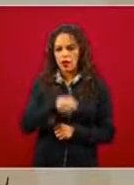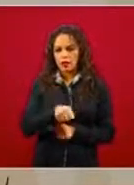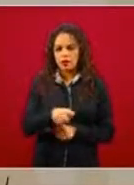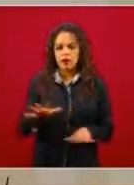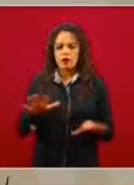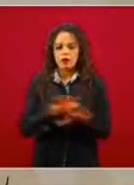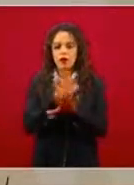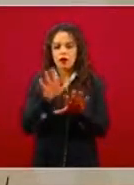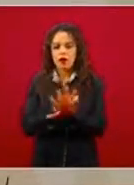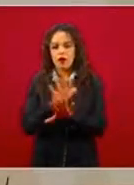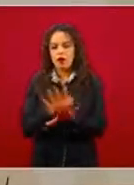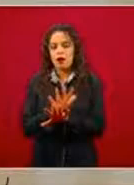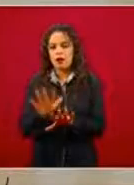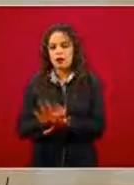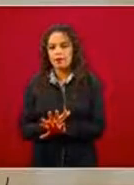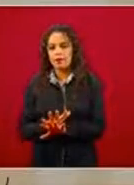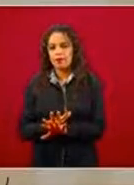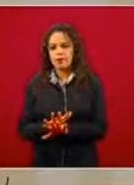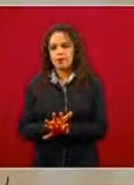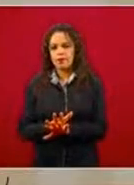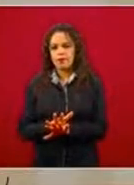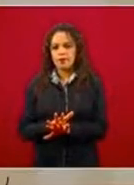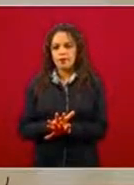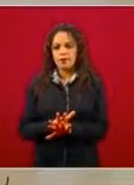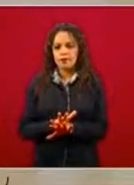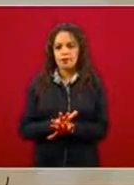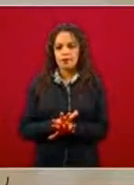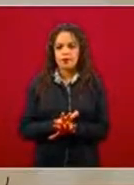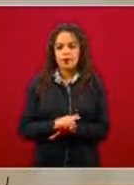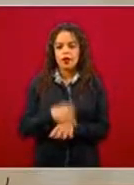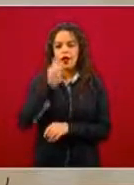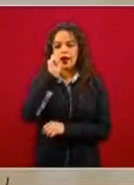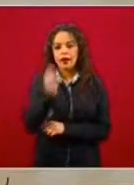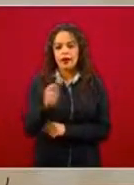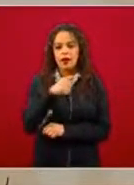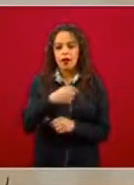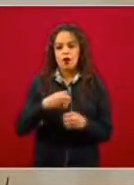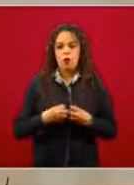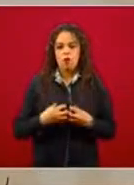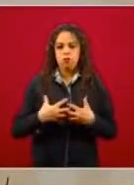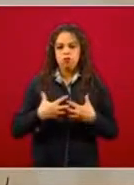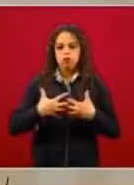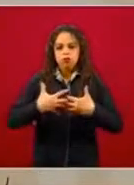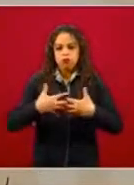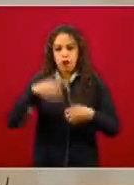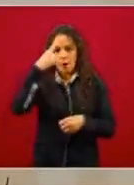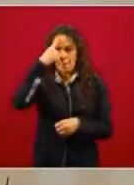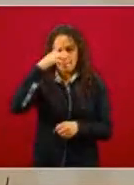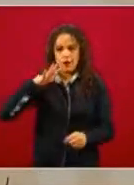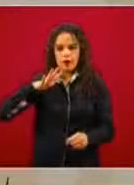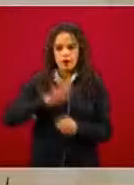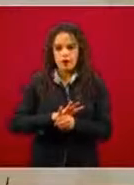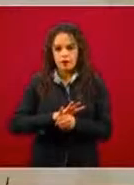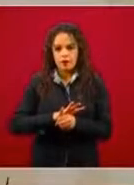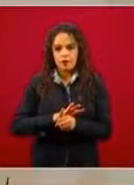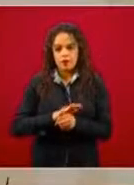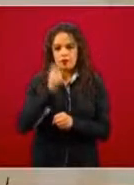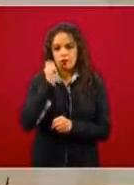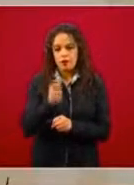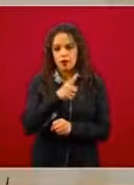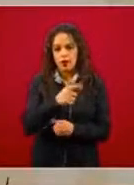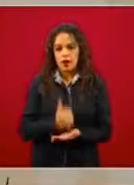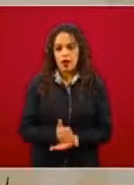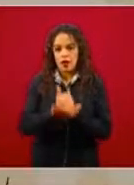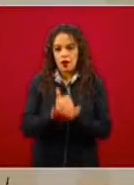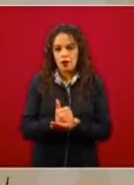market. Oh, wow. Well, the answer is absolutely not. This particular agent does block